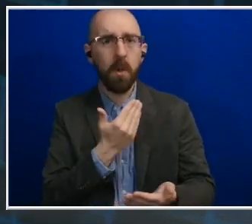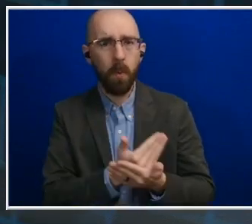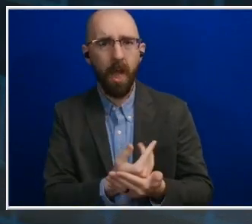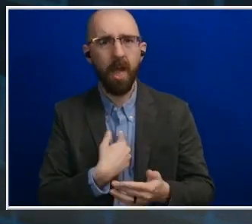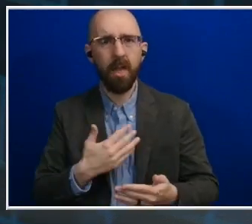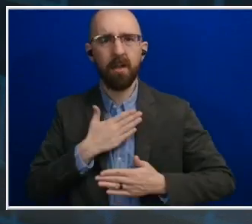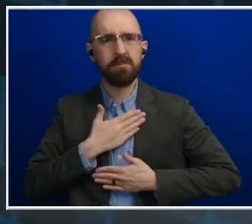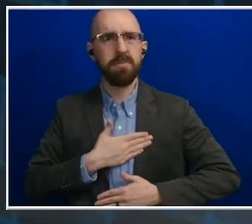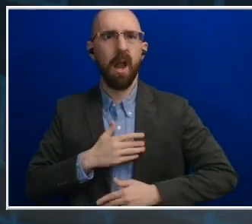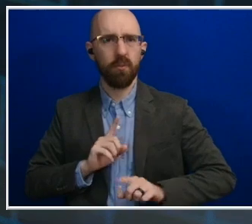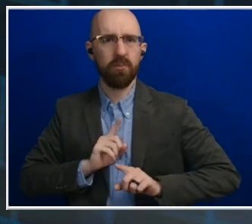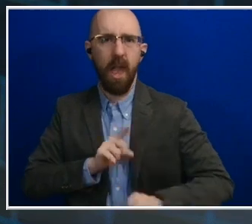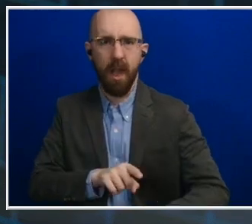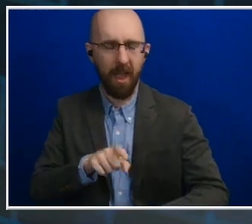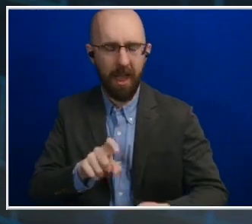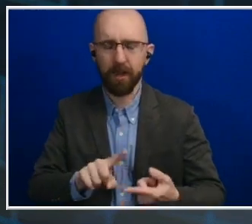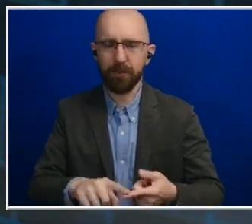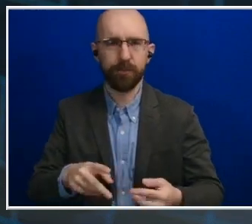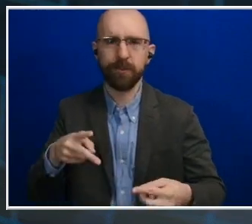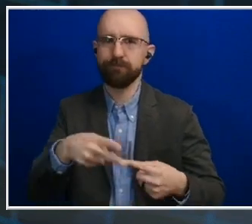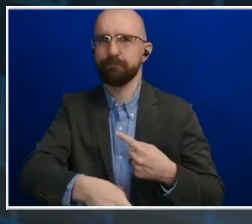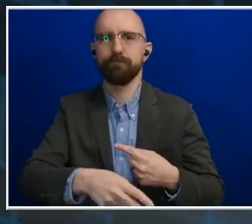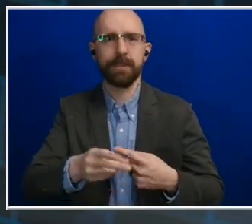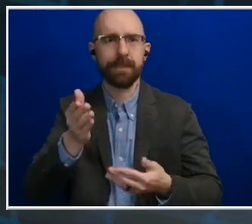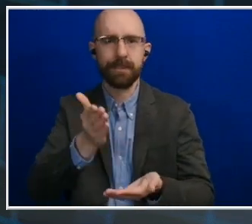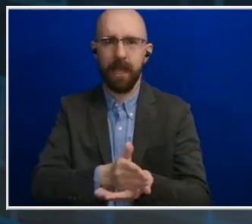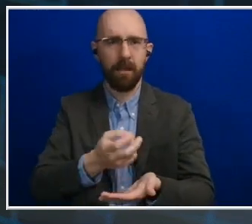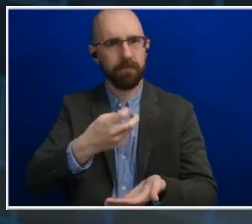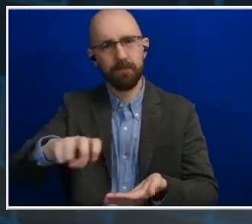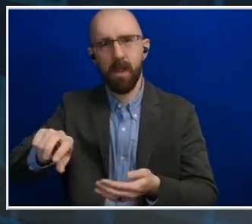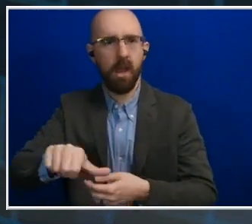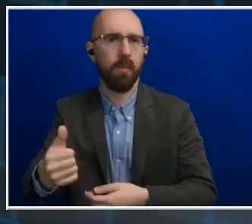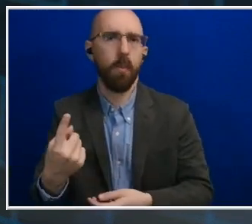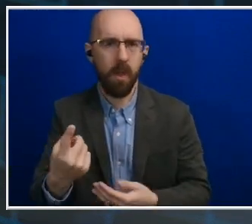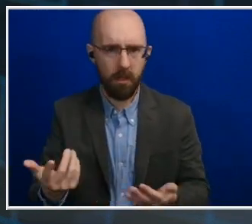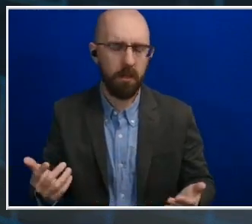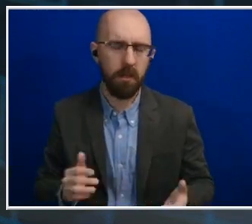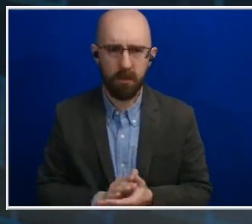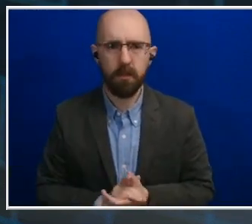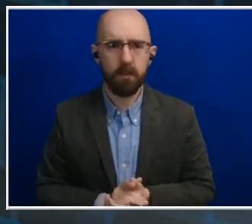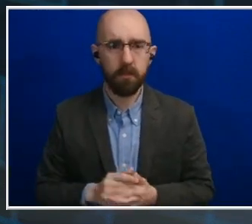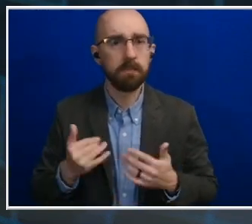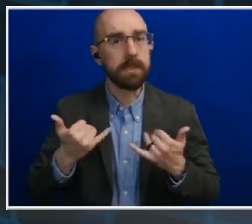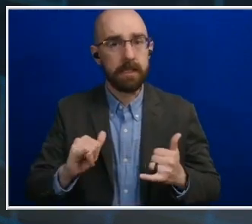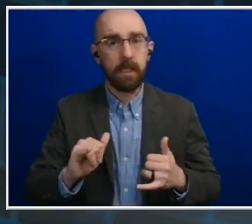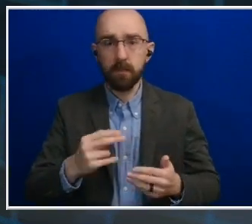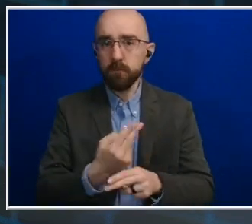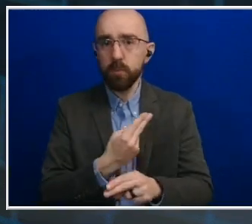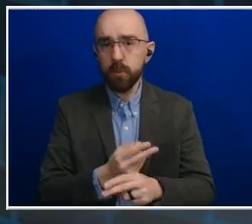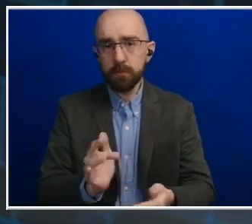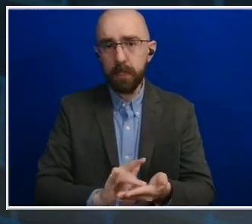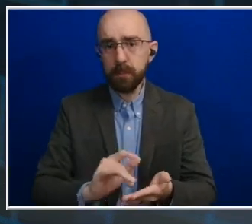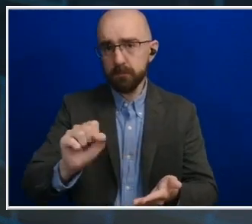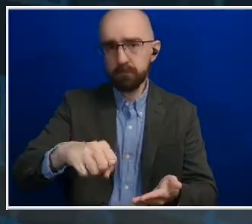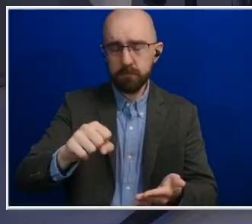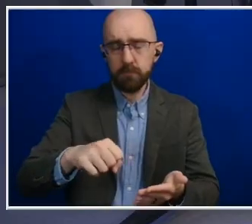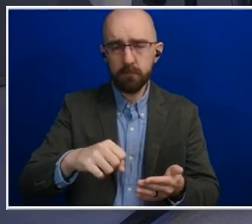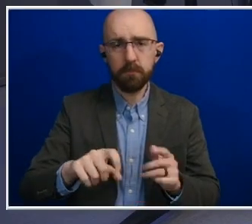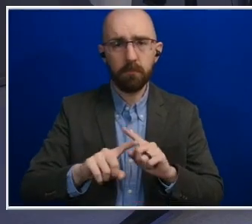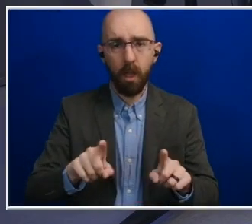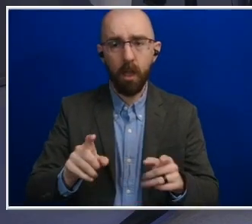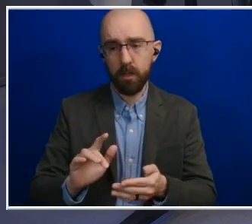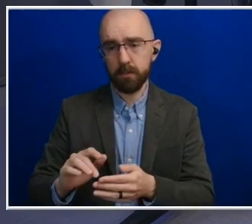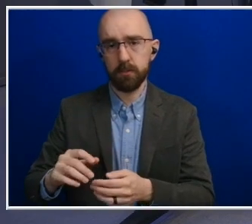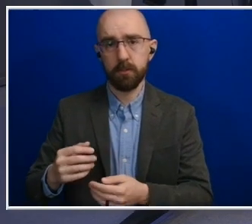to immediately stop it and go on something else. So I'm still on that same medication, but without seizures. Okay, we have